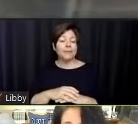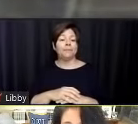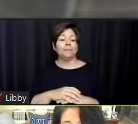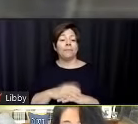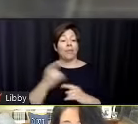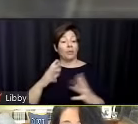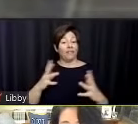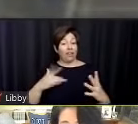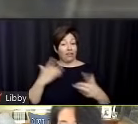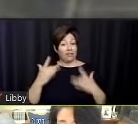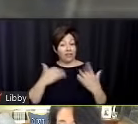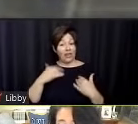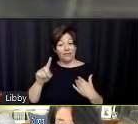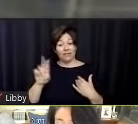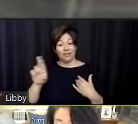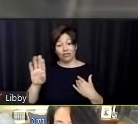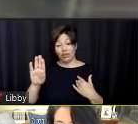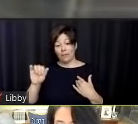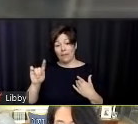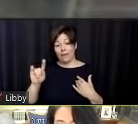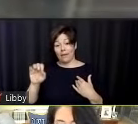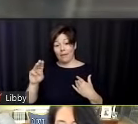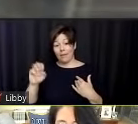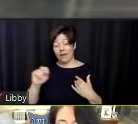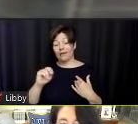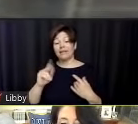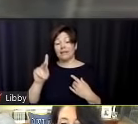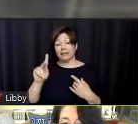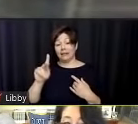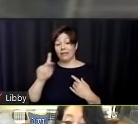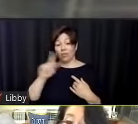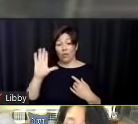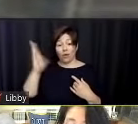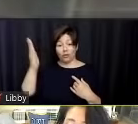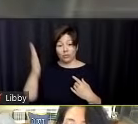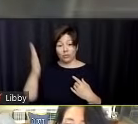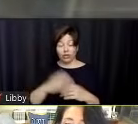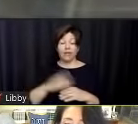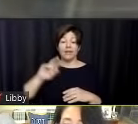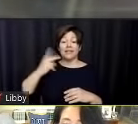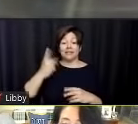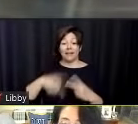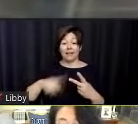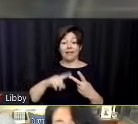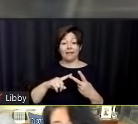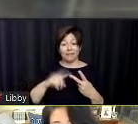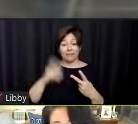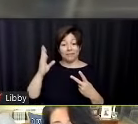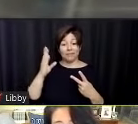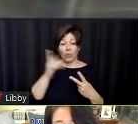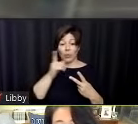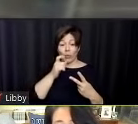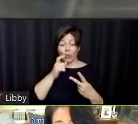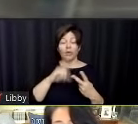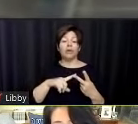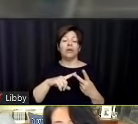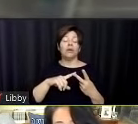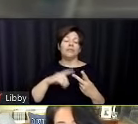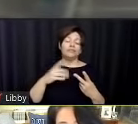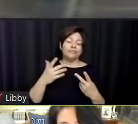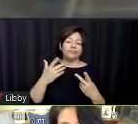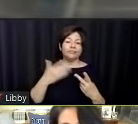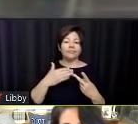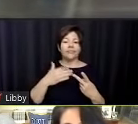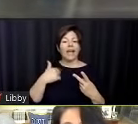very excited to have Dr. Bateman as one of our co-keynote speakers. Our second keynote speaker today is also has